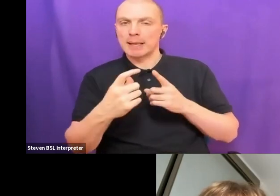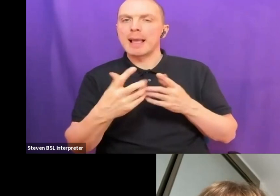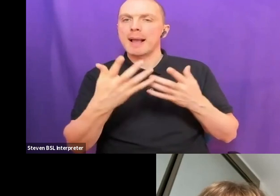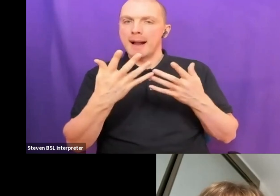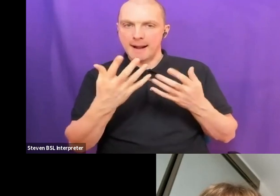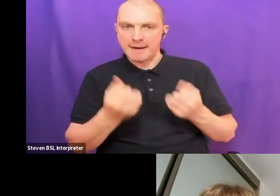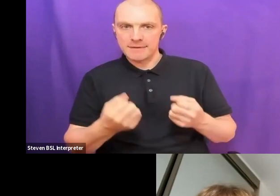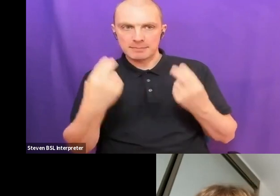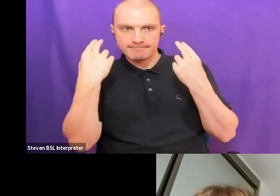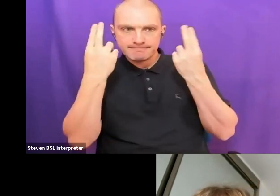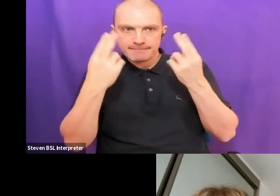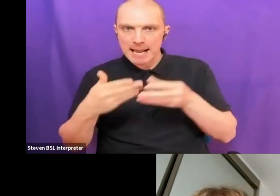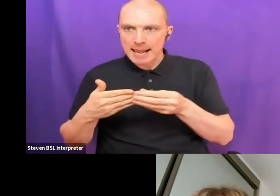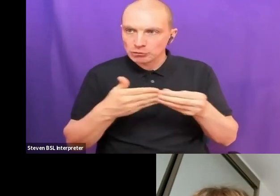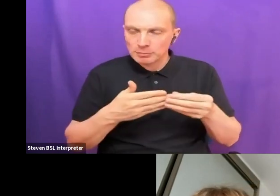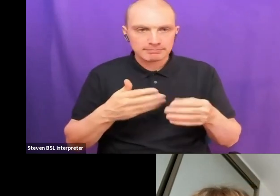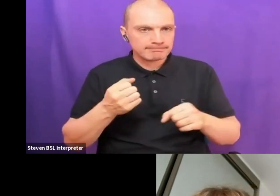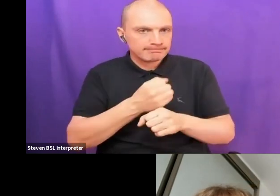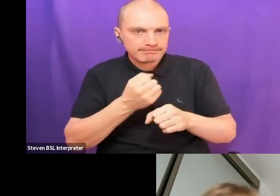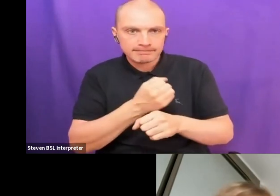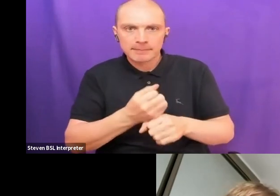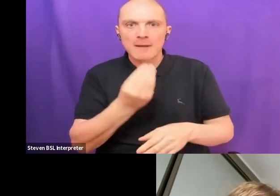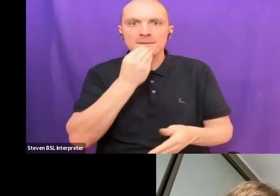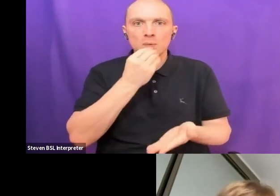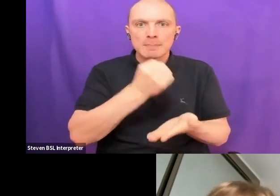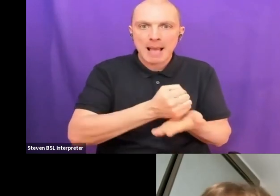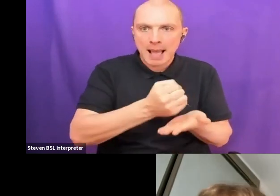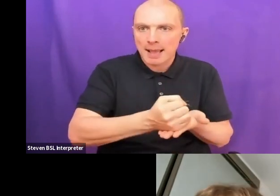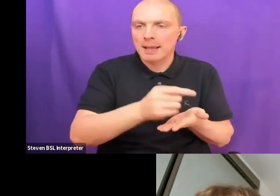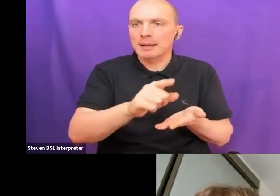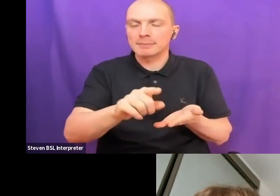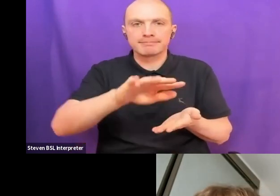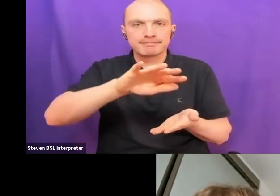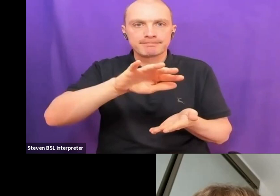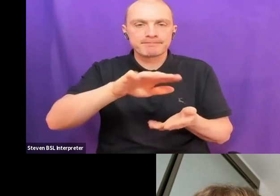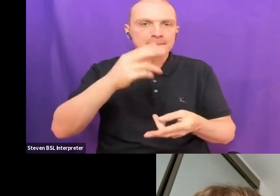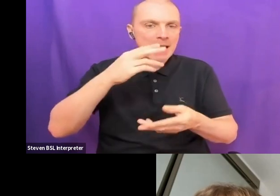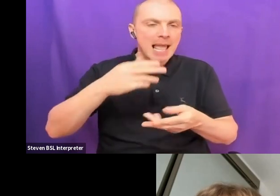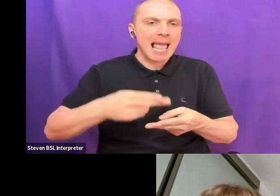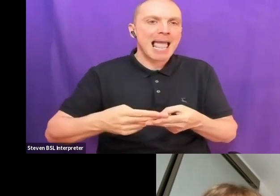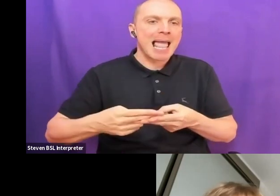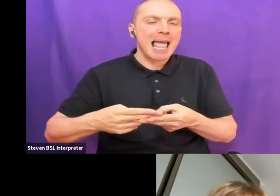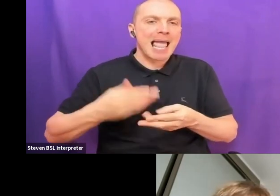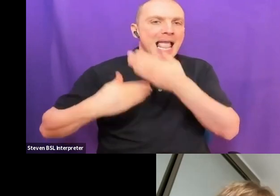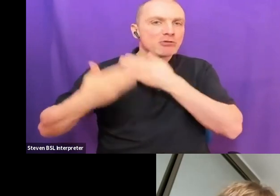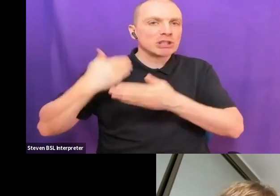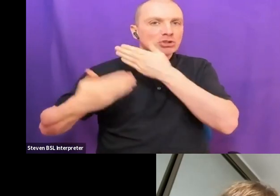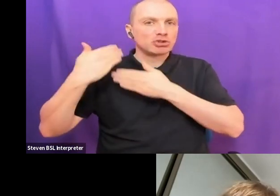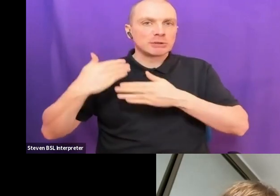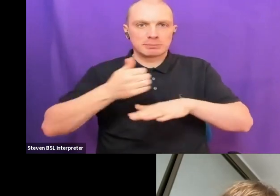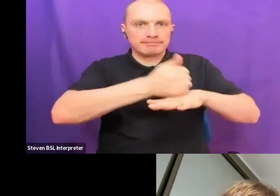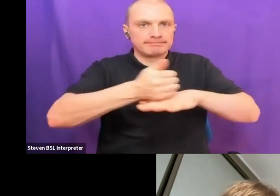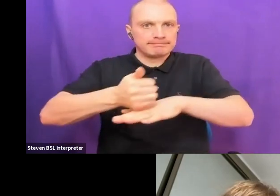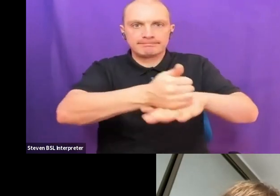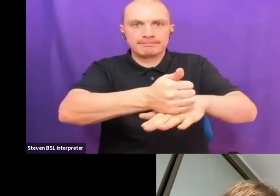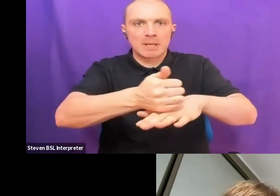food bank, Ardrossan Castle Heritage, our fabulous South Beach, which you may have been lucky enough to visit, and most